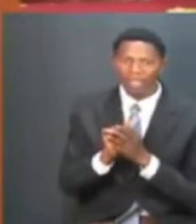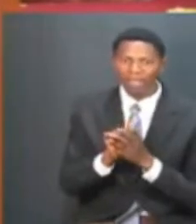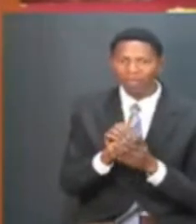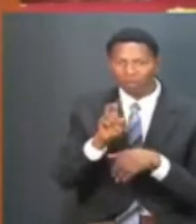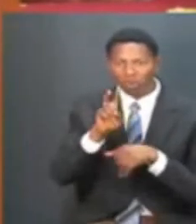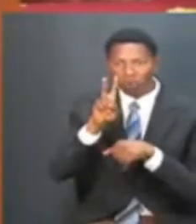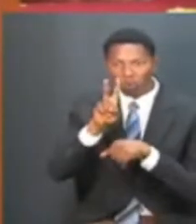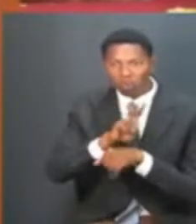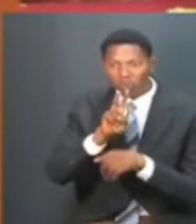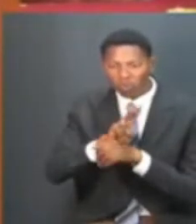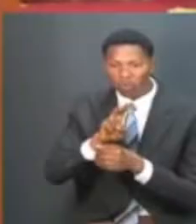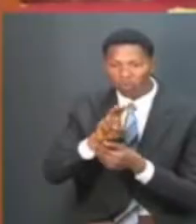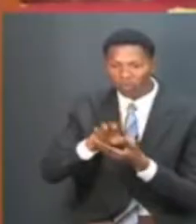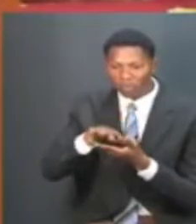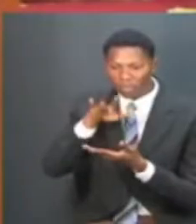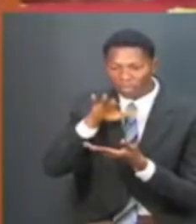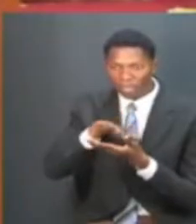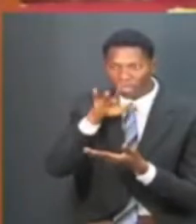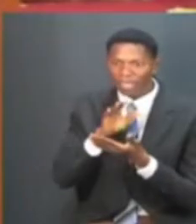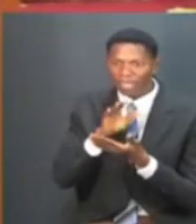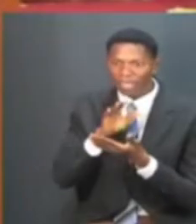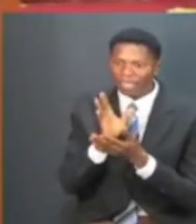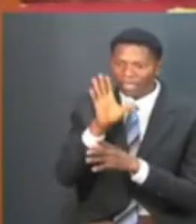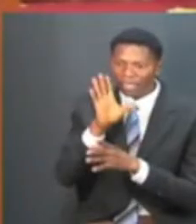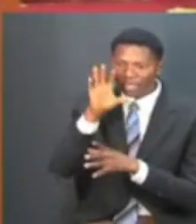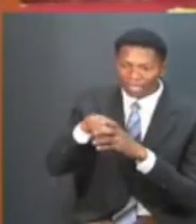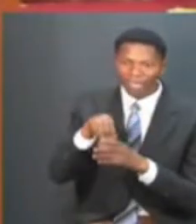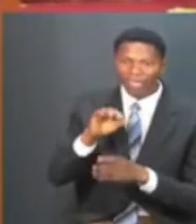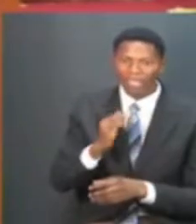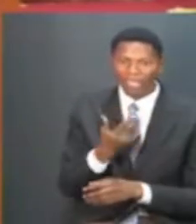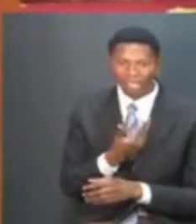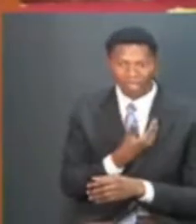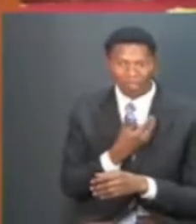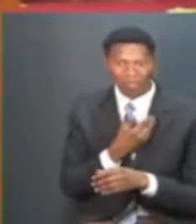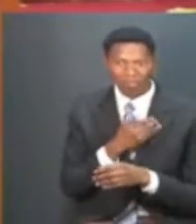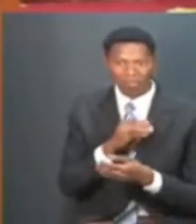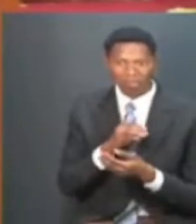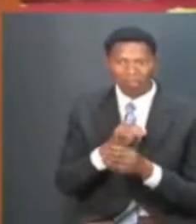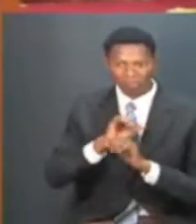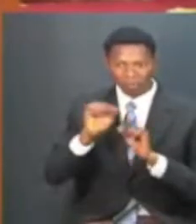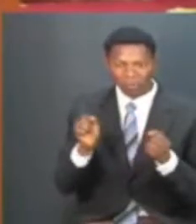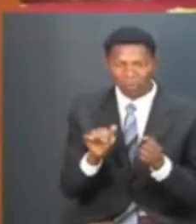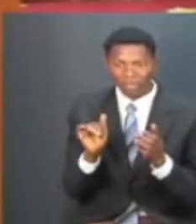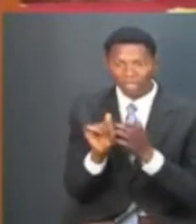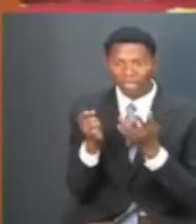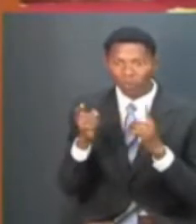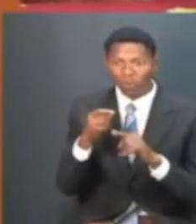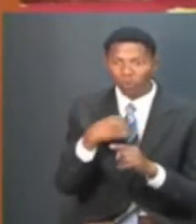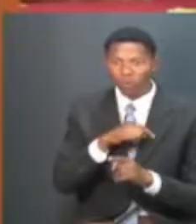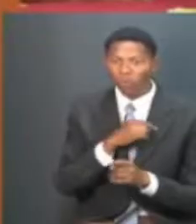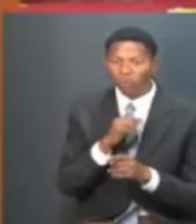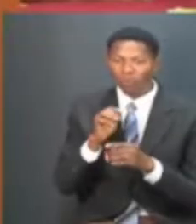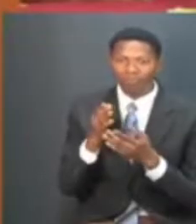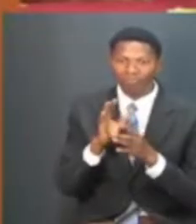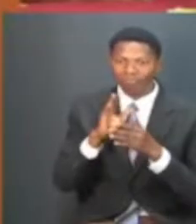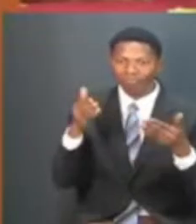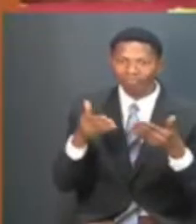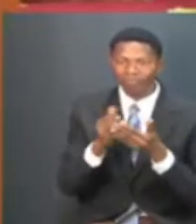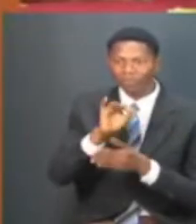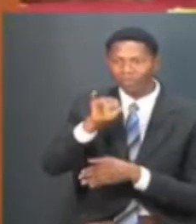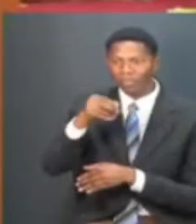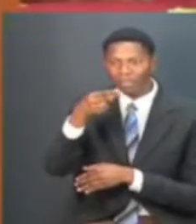or education was introduced into our basic education system. That was when we introduced the junior high school